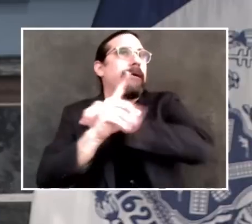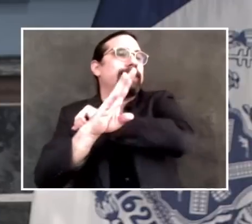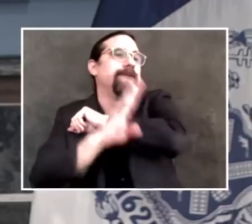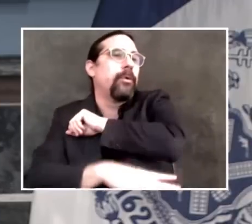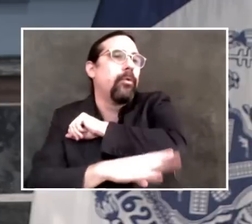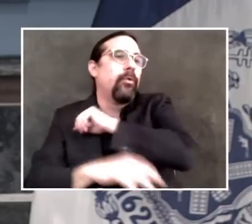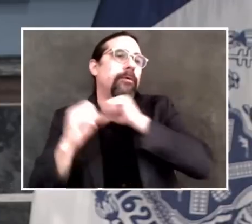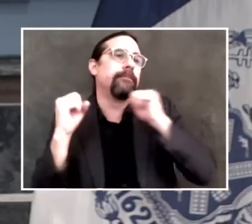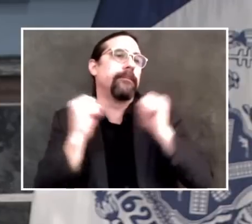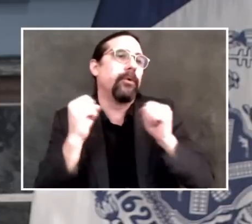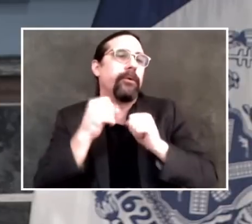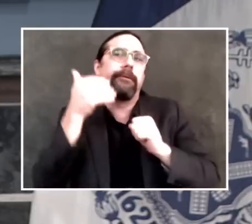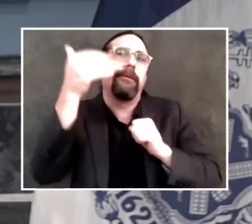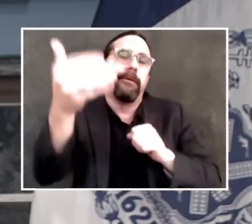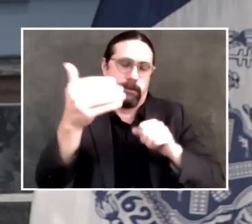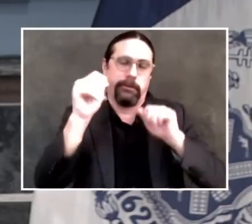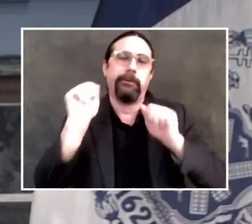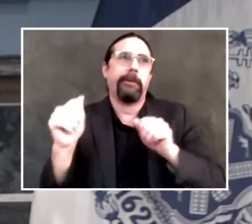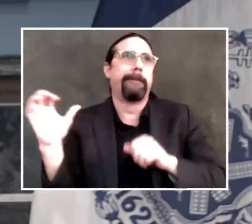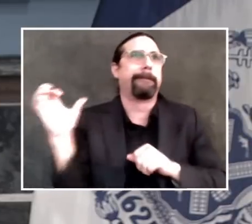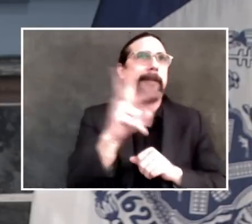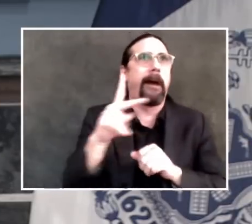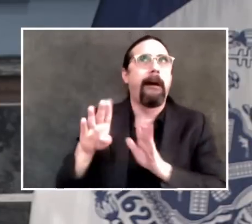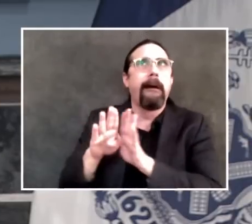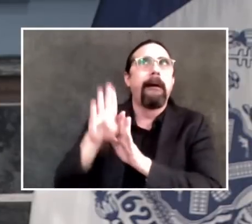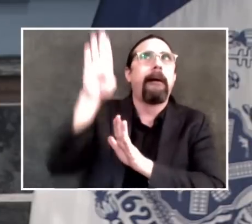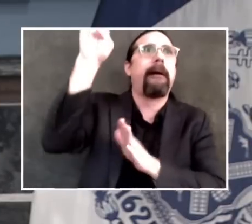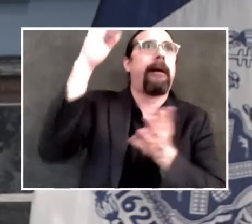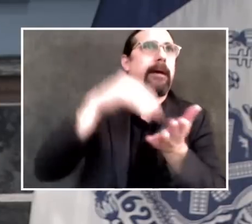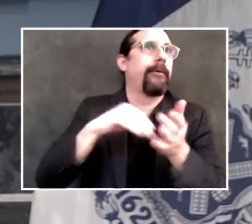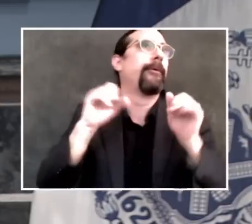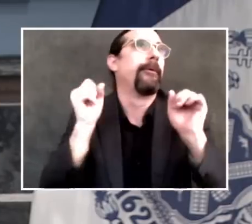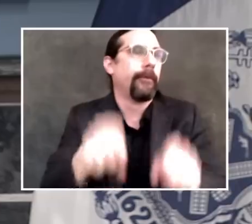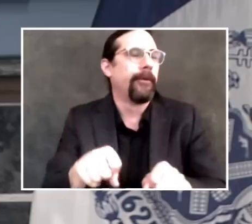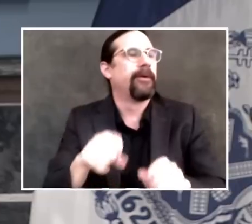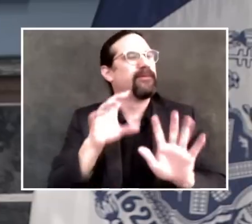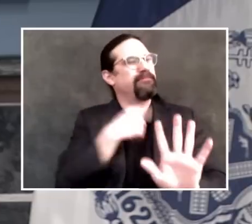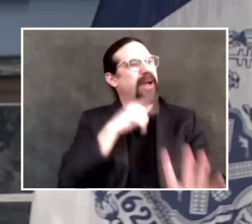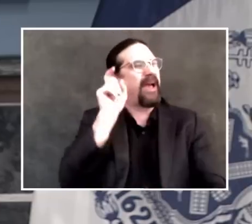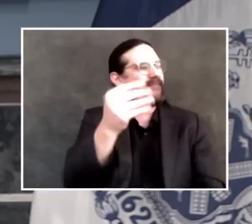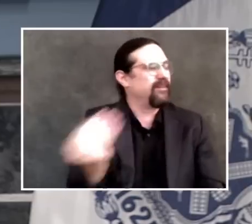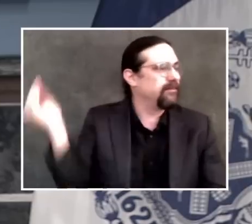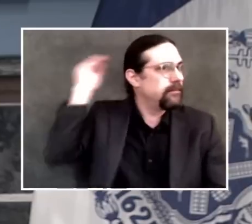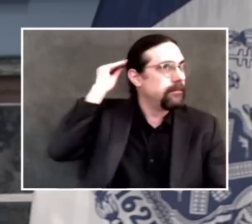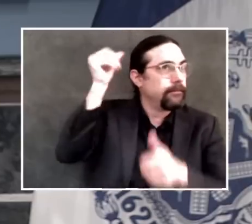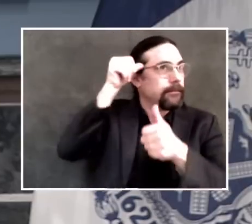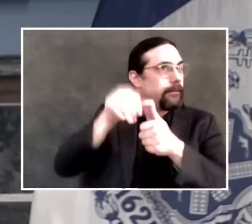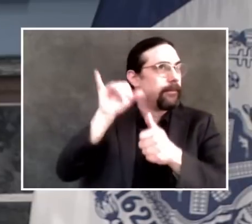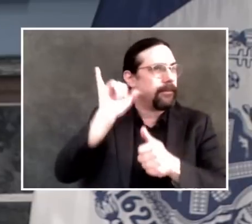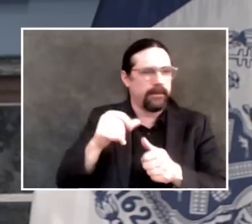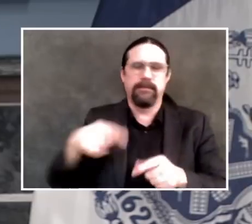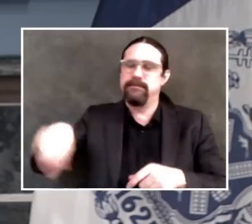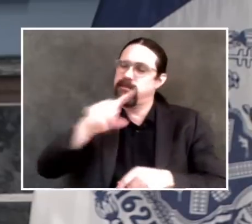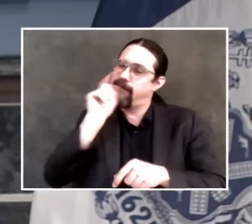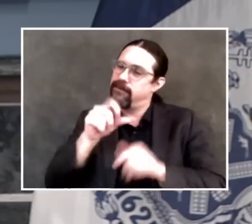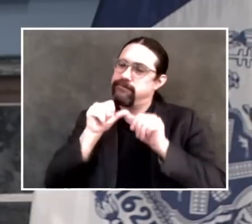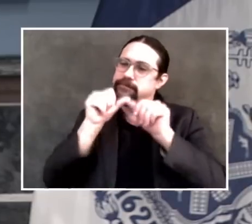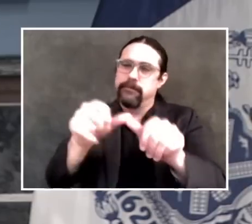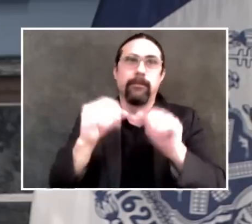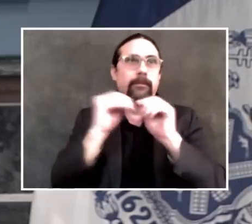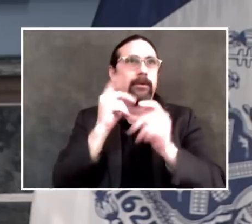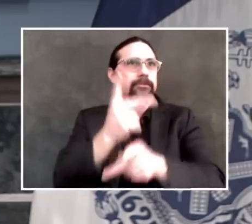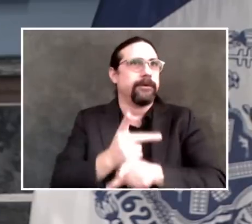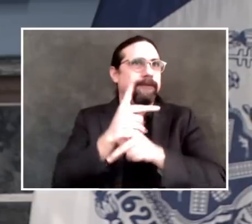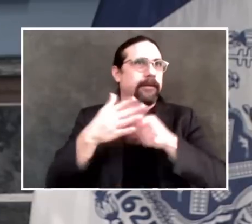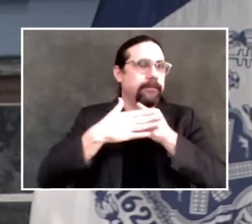more, and then see the numbers spike up, the pain, the illness, the death spike up even